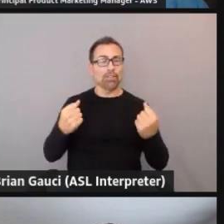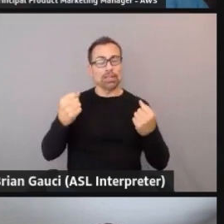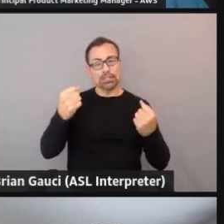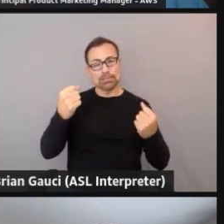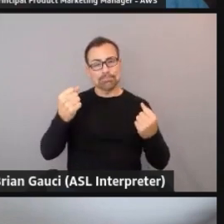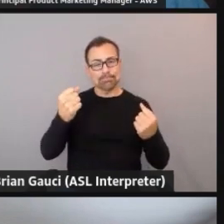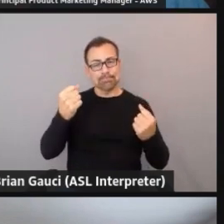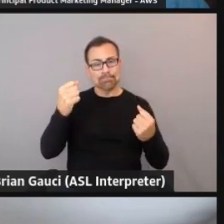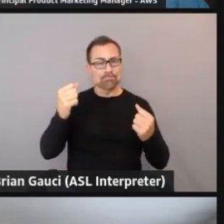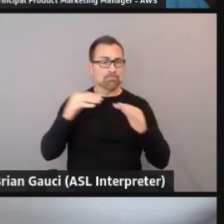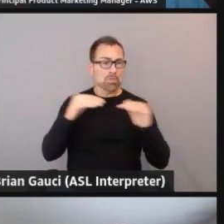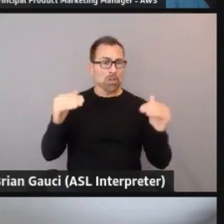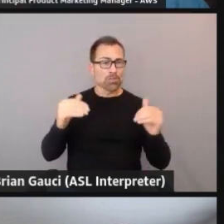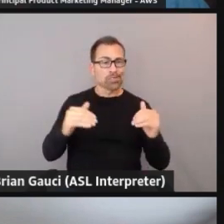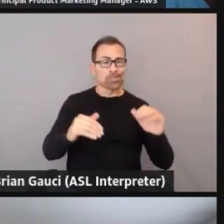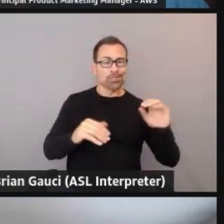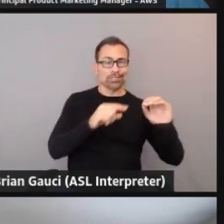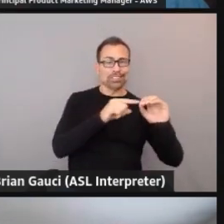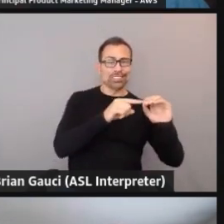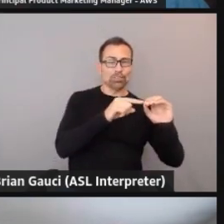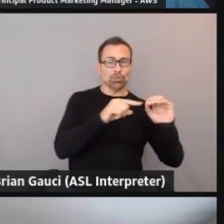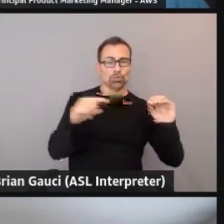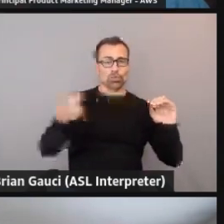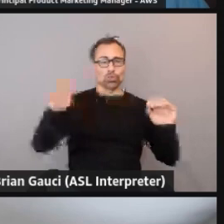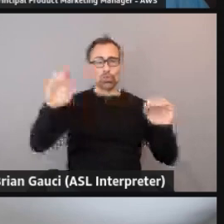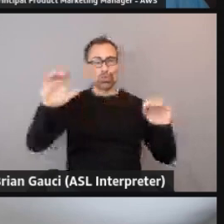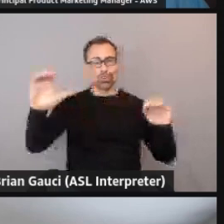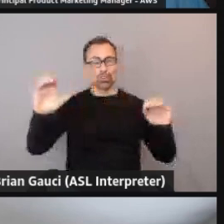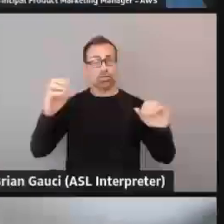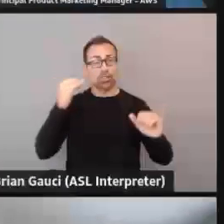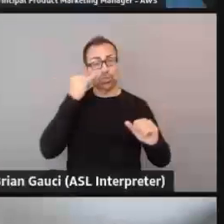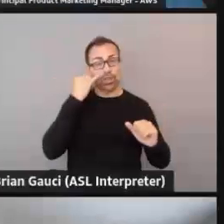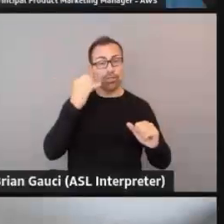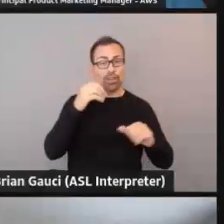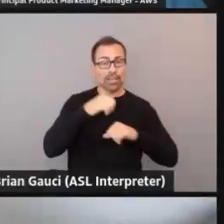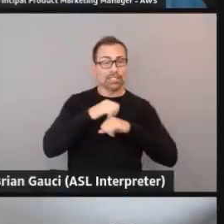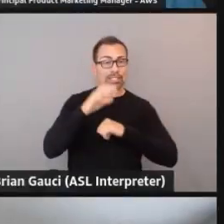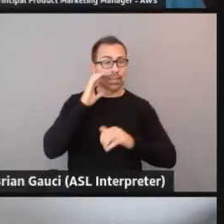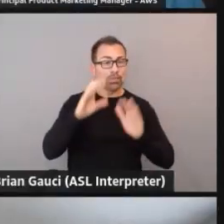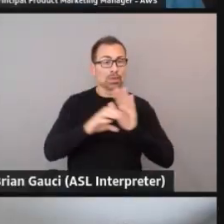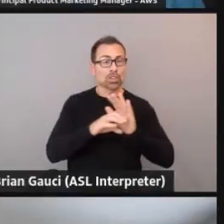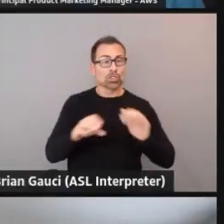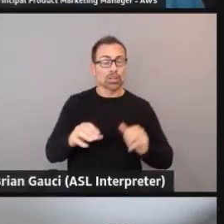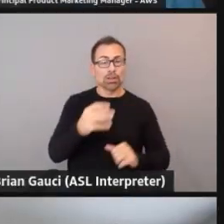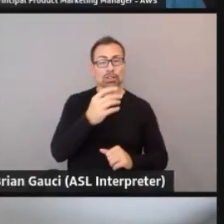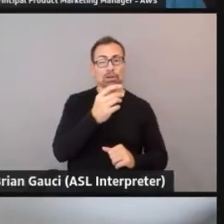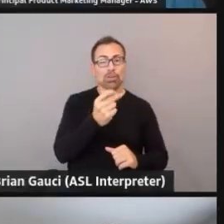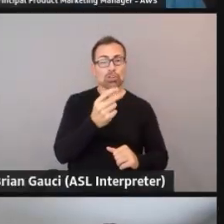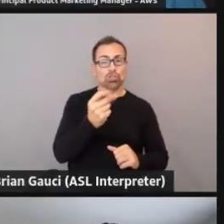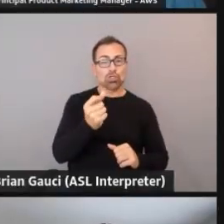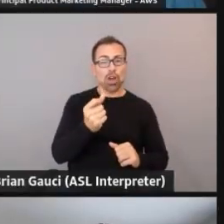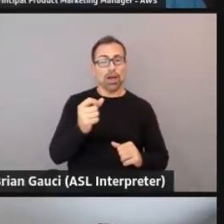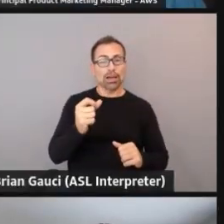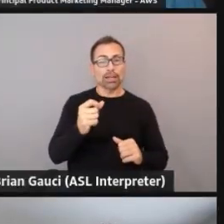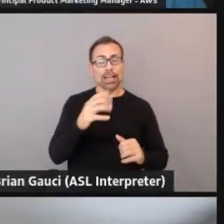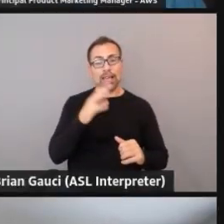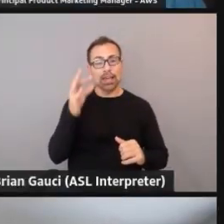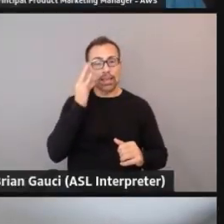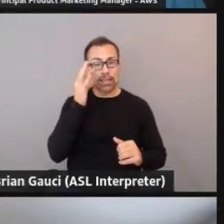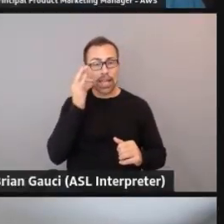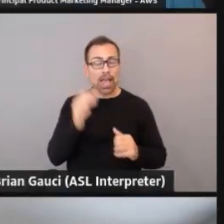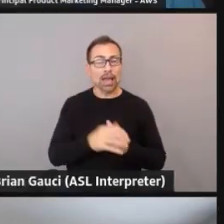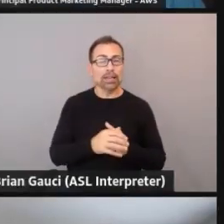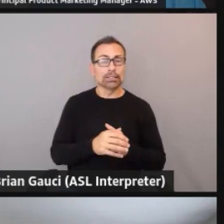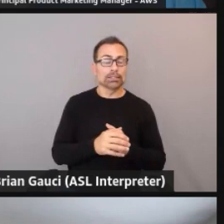100. So if I'm sending a picture of a dog and a cat, and for cat it comes back as 90, and for a dog it comes back as 20,